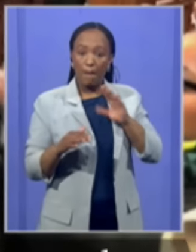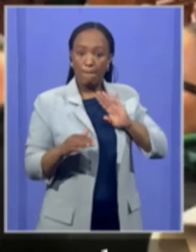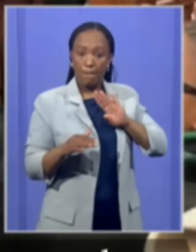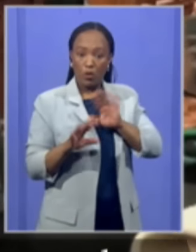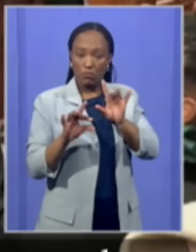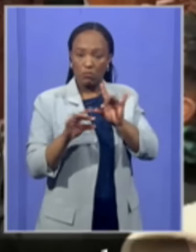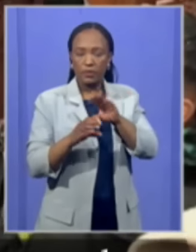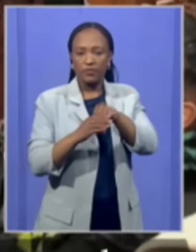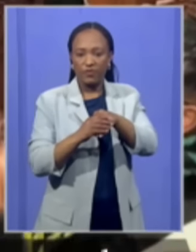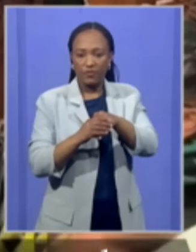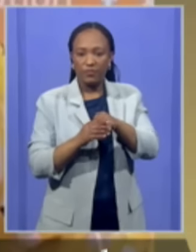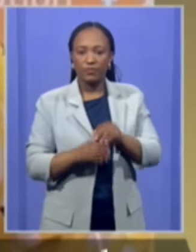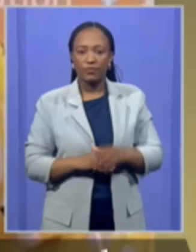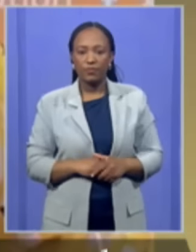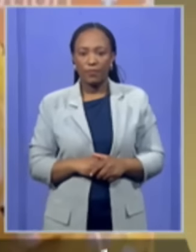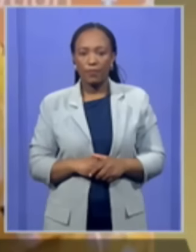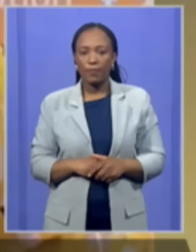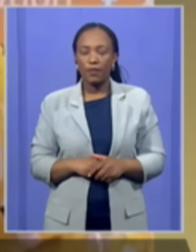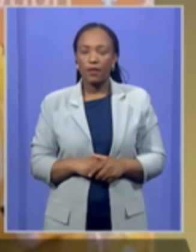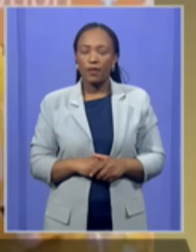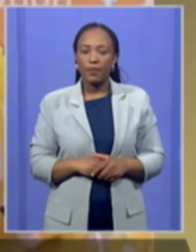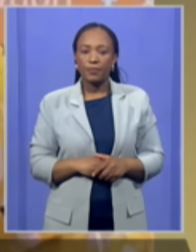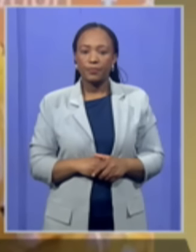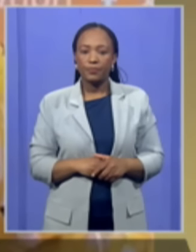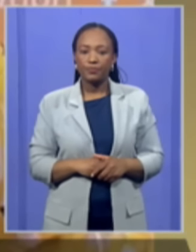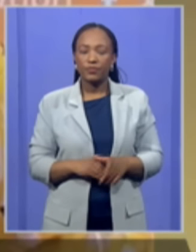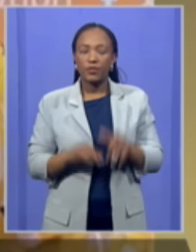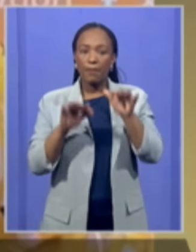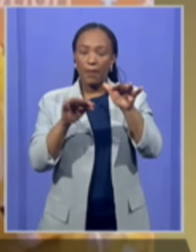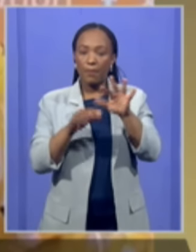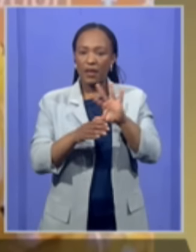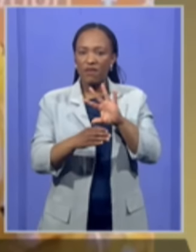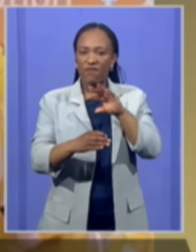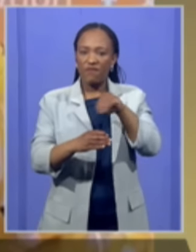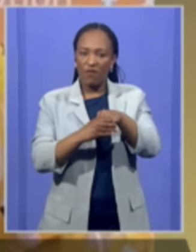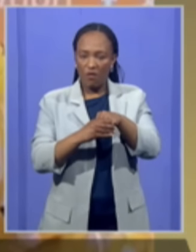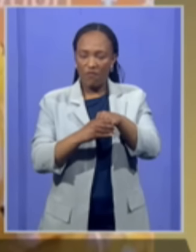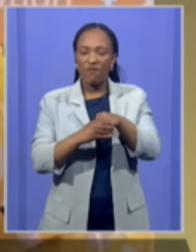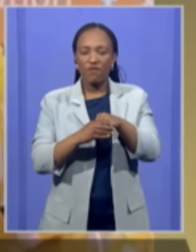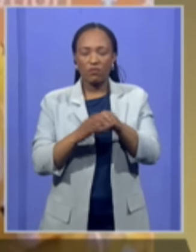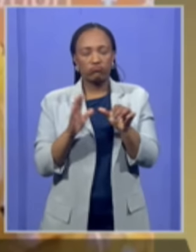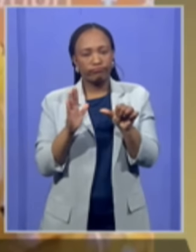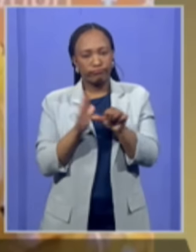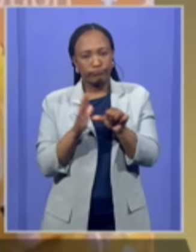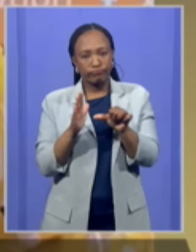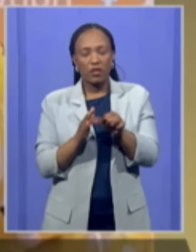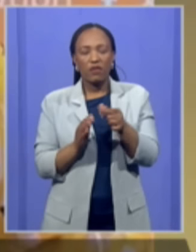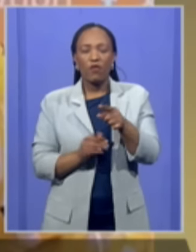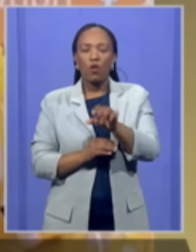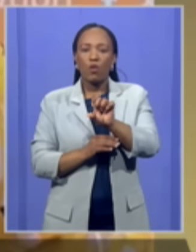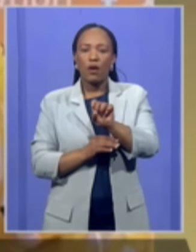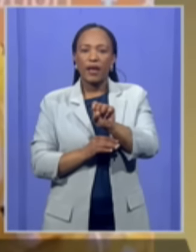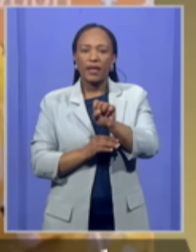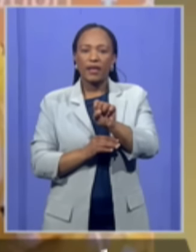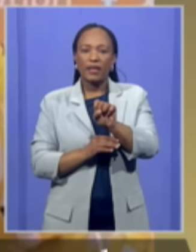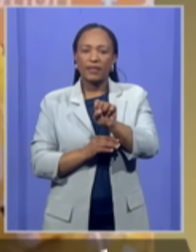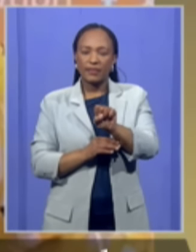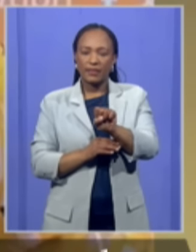la taolo. Public involvement, in fact, at the SABC as a public broadcaster is important, and it should not only